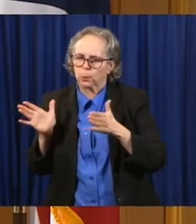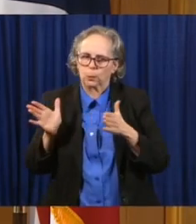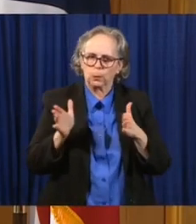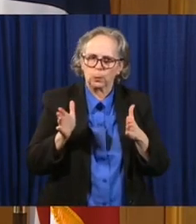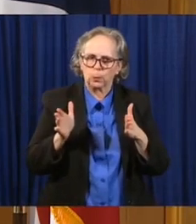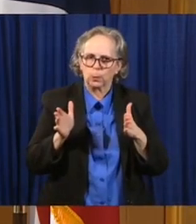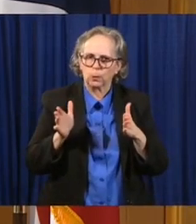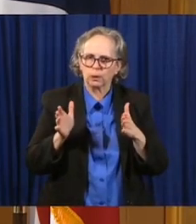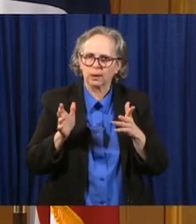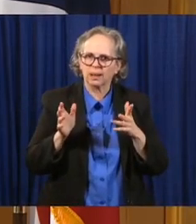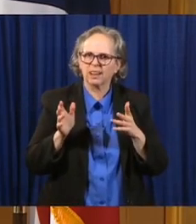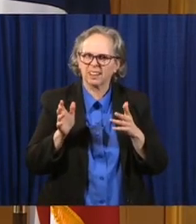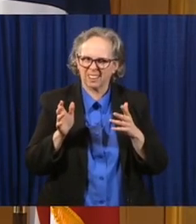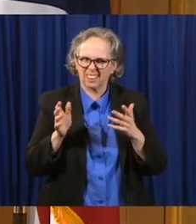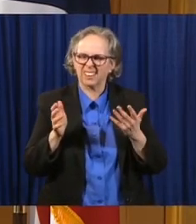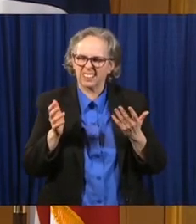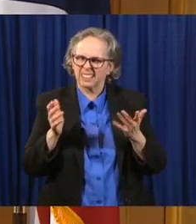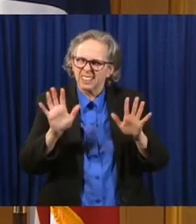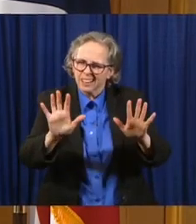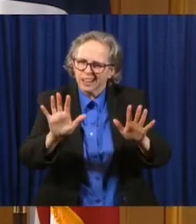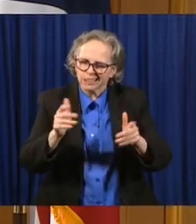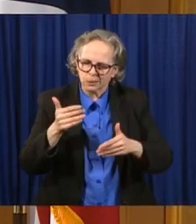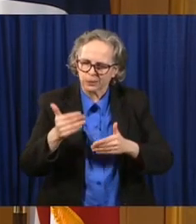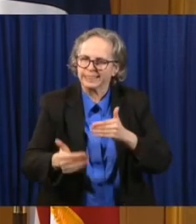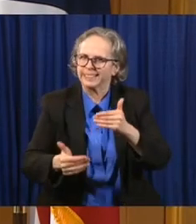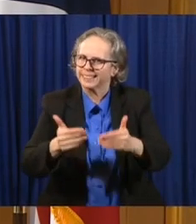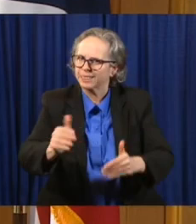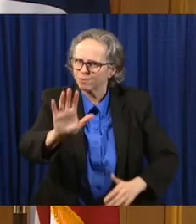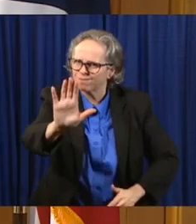back as we move forward.